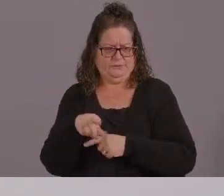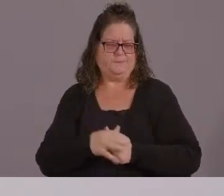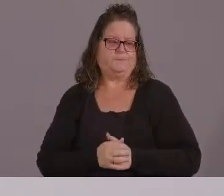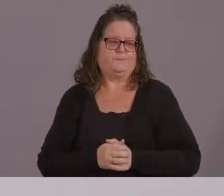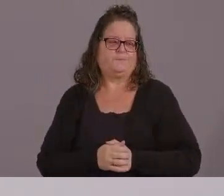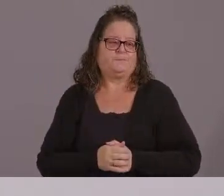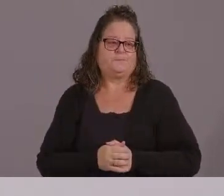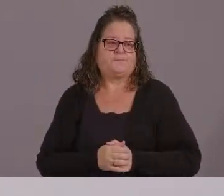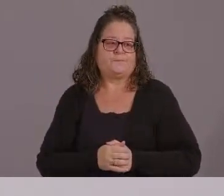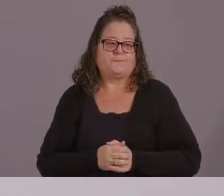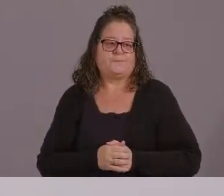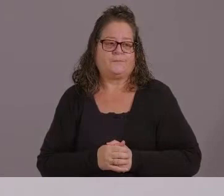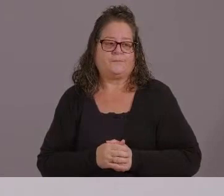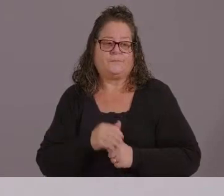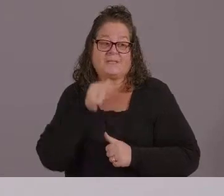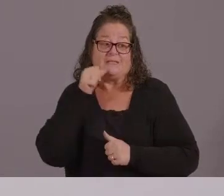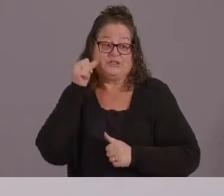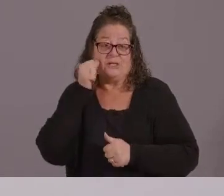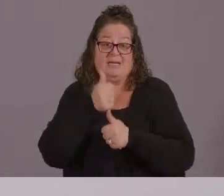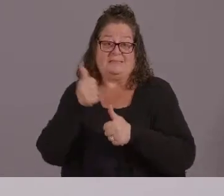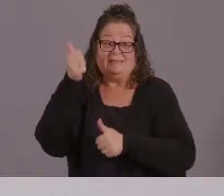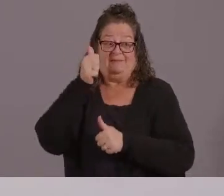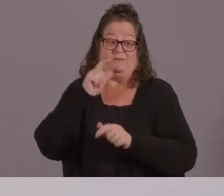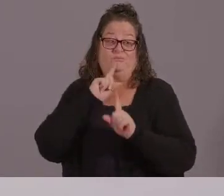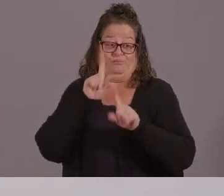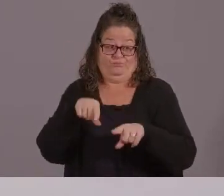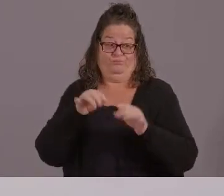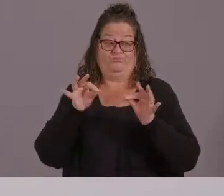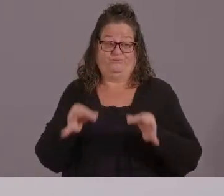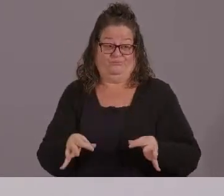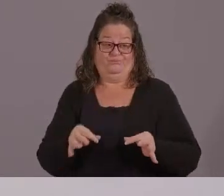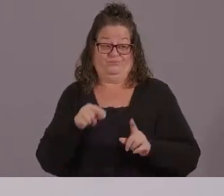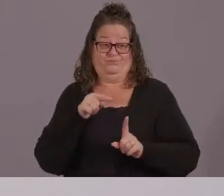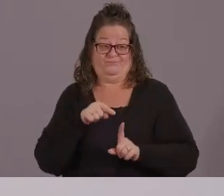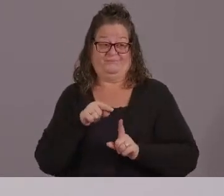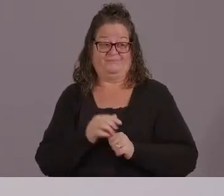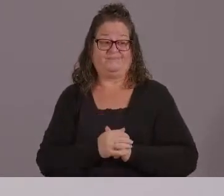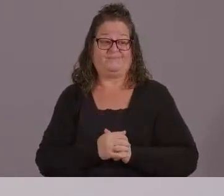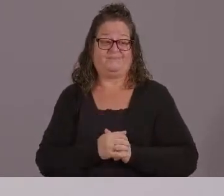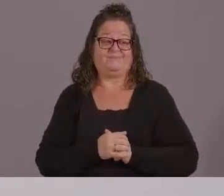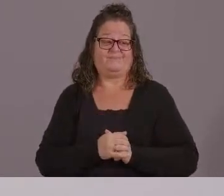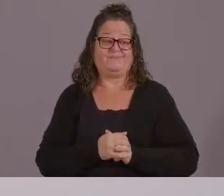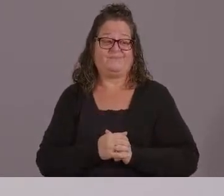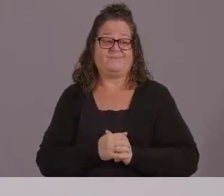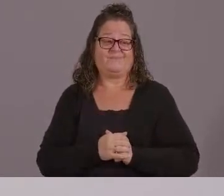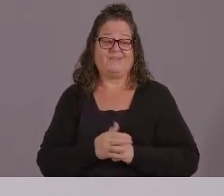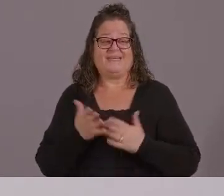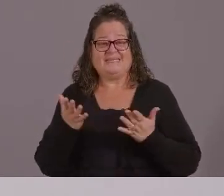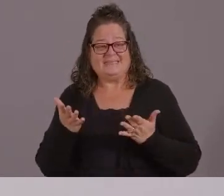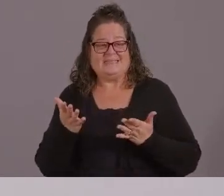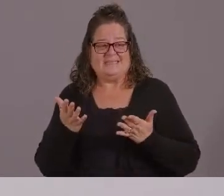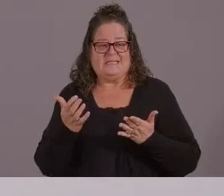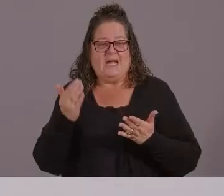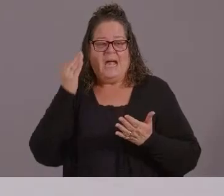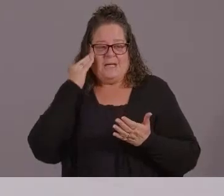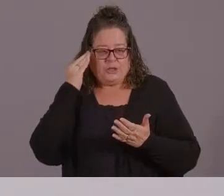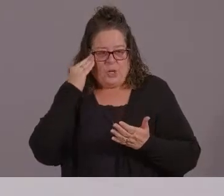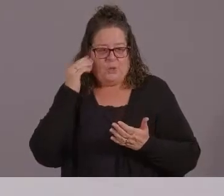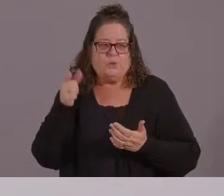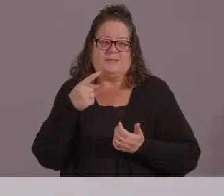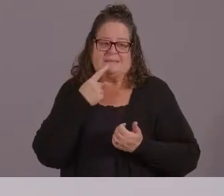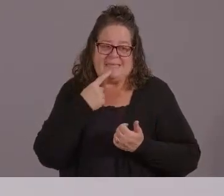yesterday's decision, I know that you've been talking a lot today that a lot of decisions ADHS has made over the past year has been